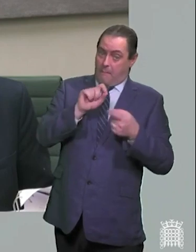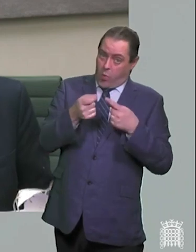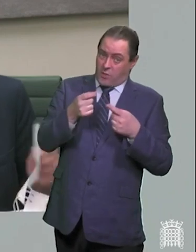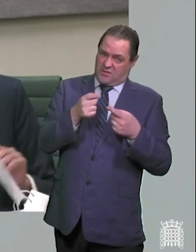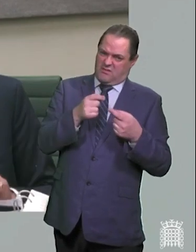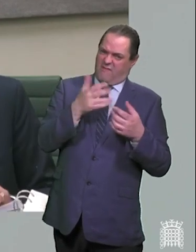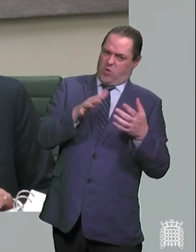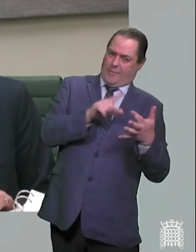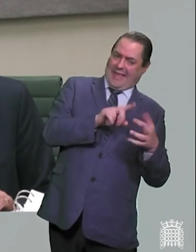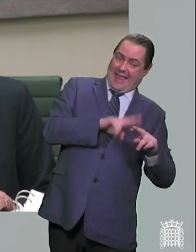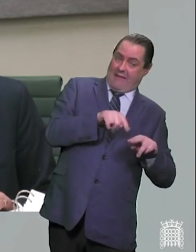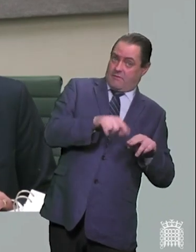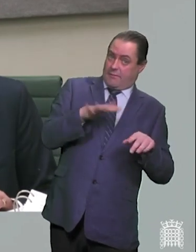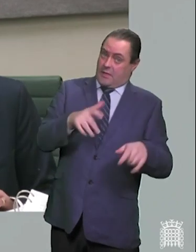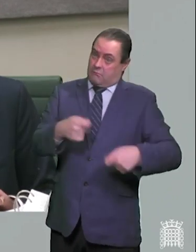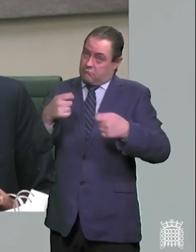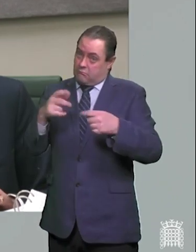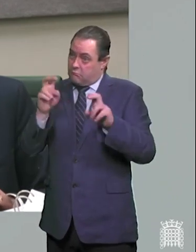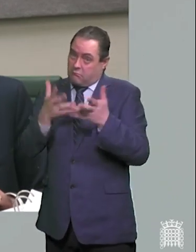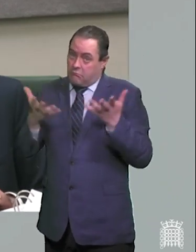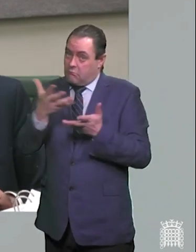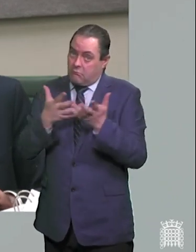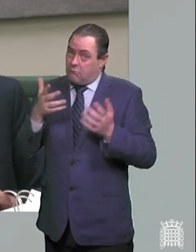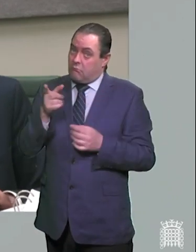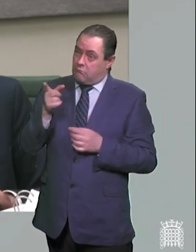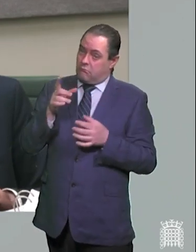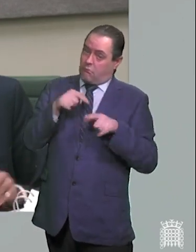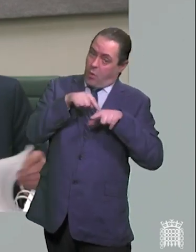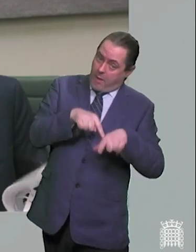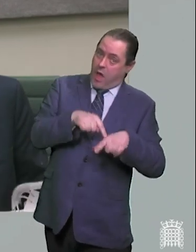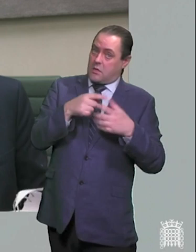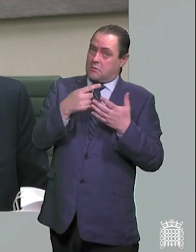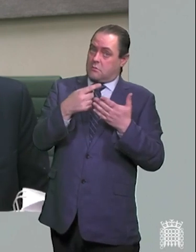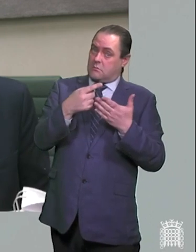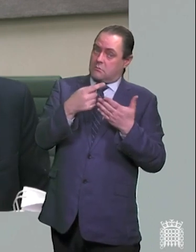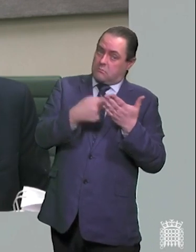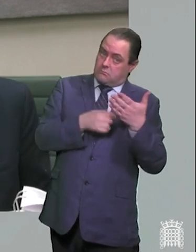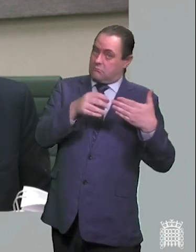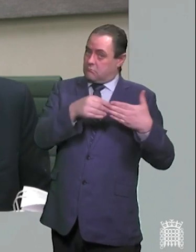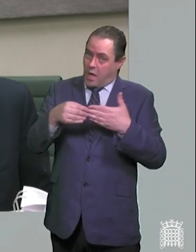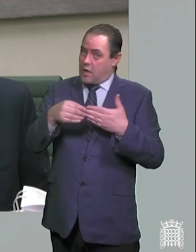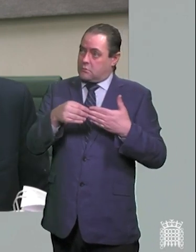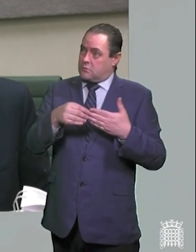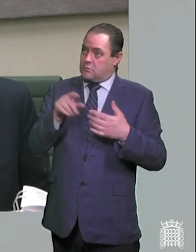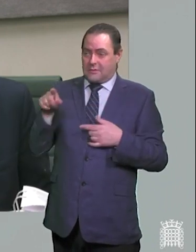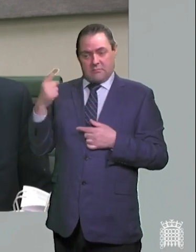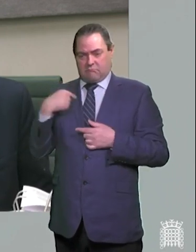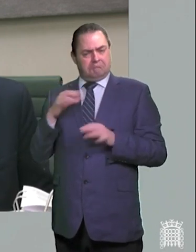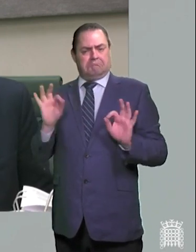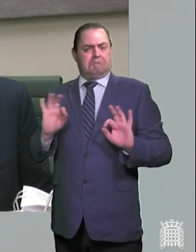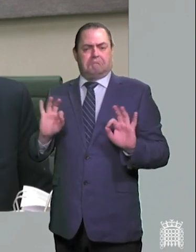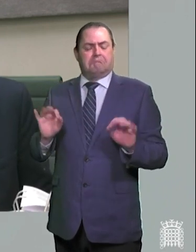F were discussed, and that's whether there was any discussion about compliance with the guidance and rules? And he says